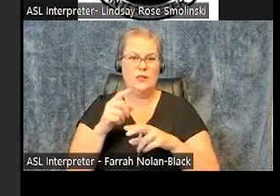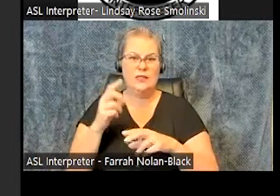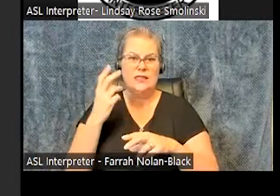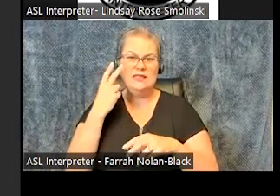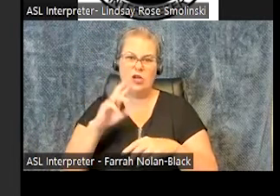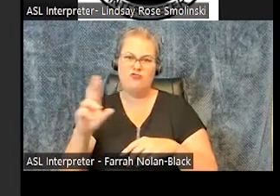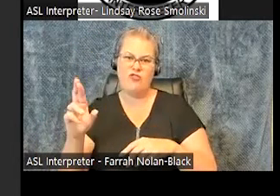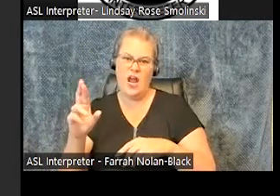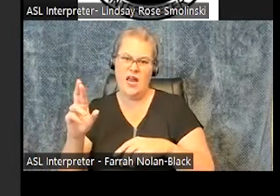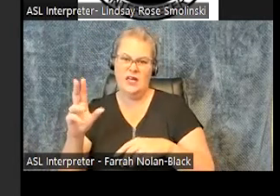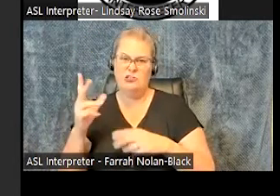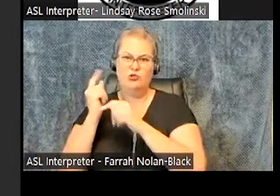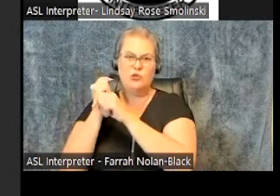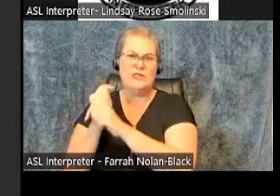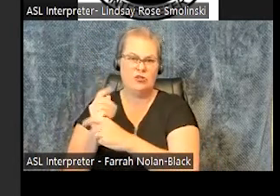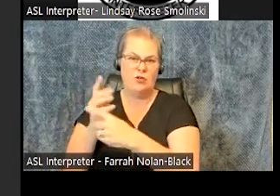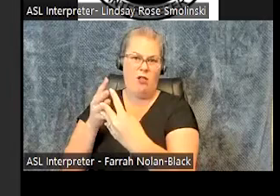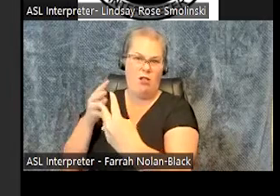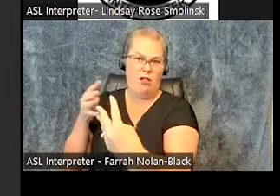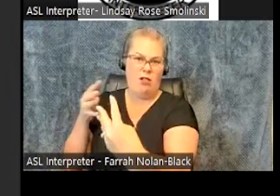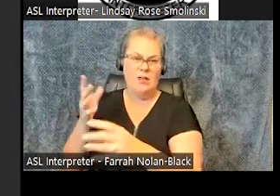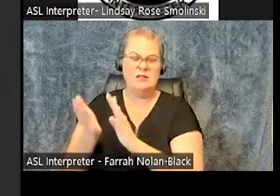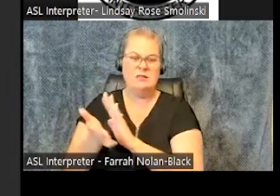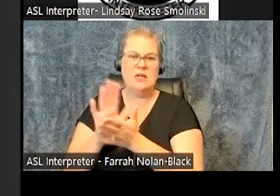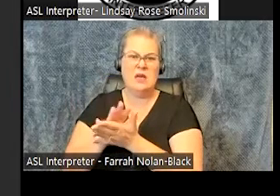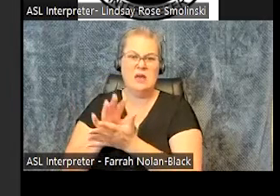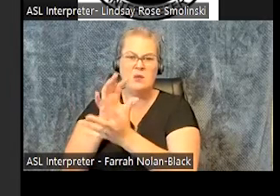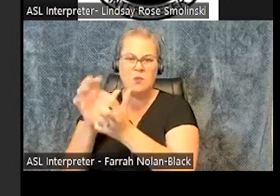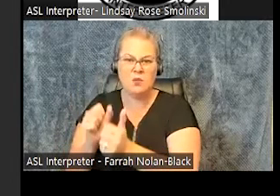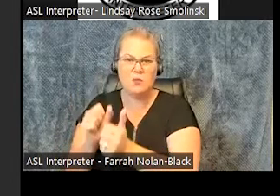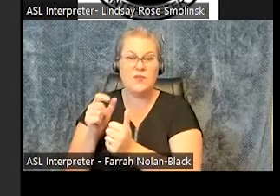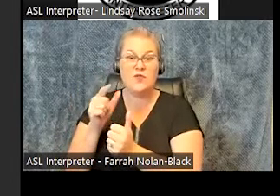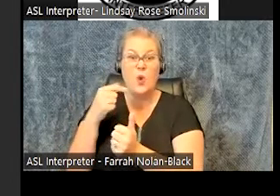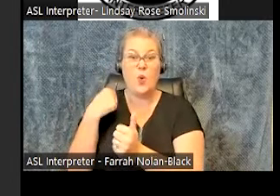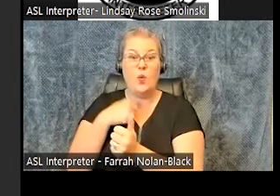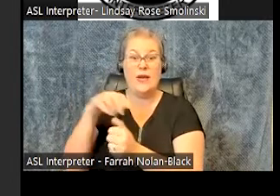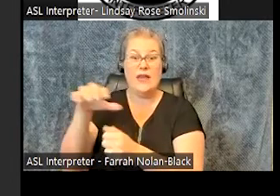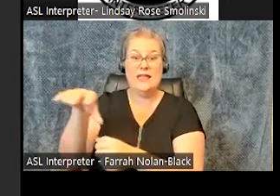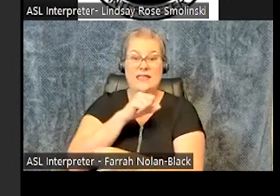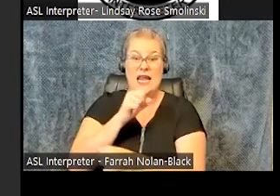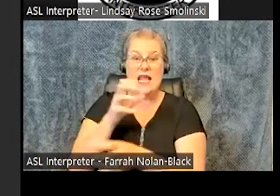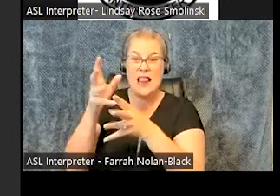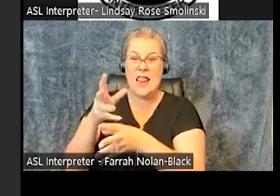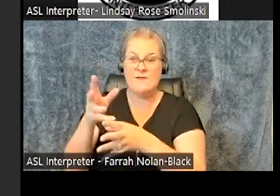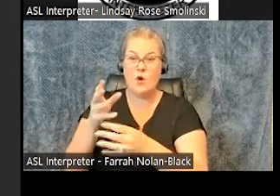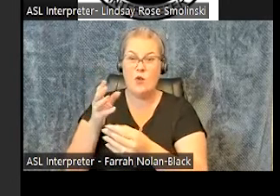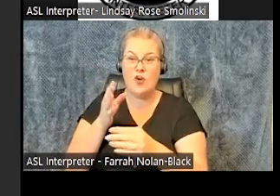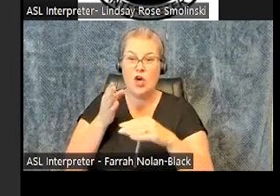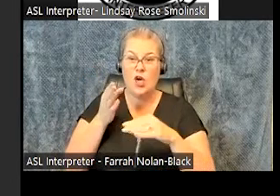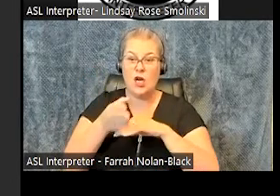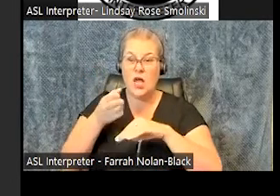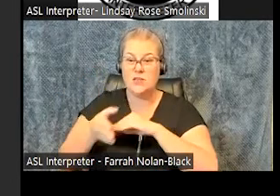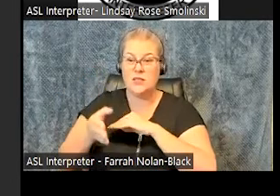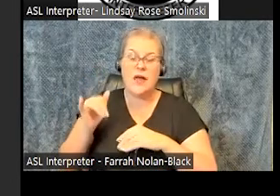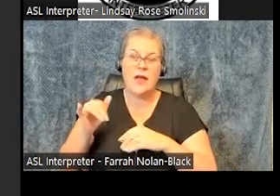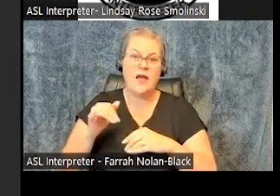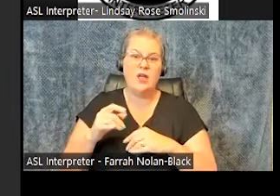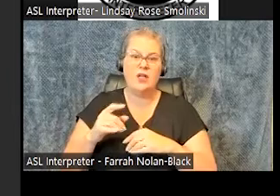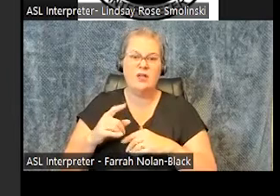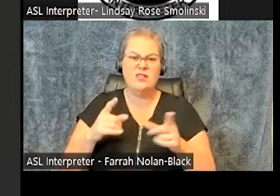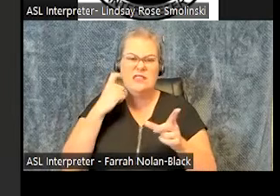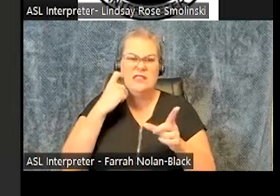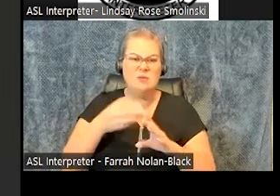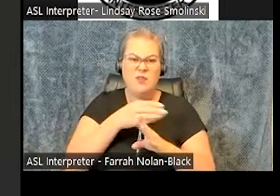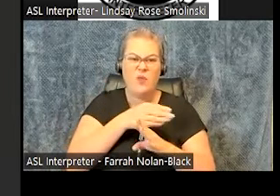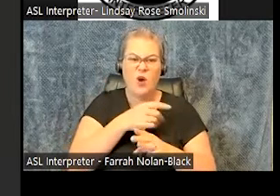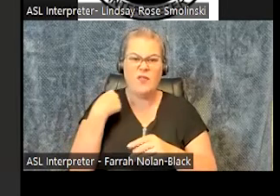fence material, which has been oxidized. What we do is we take the leftover cuts, like the part that you saw in the 1 mil a few slides back that